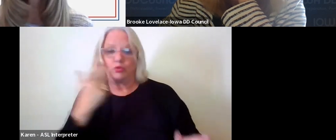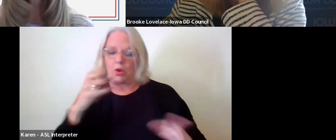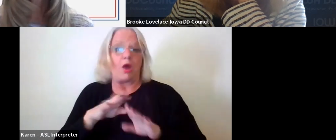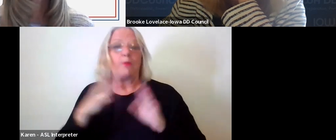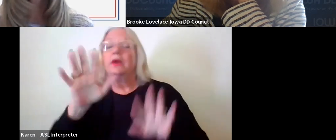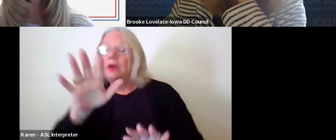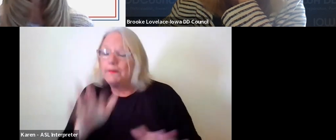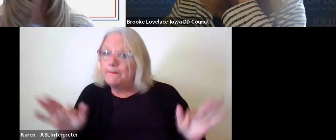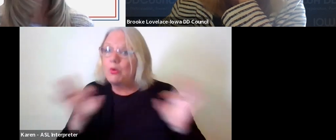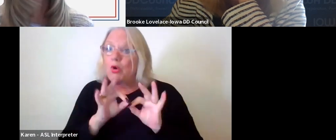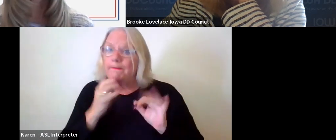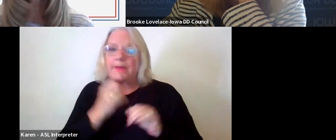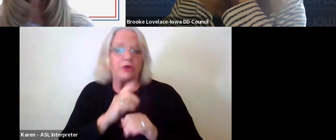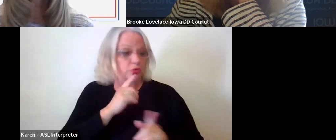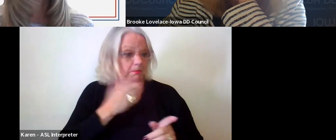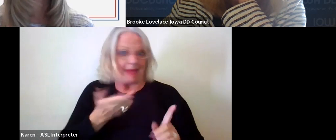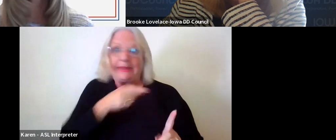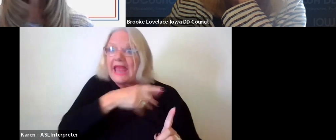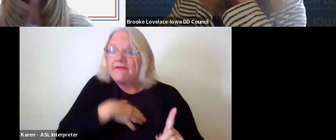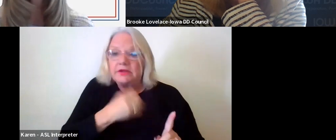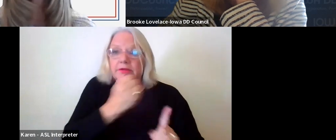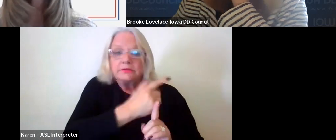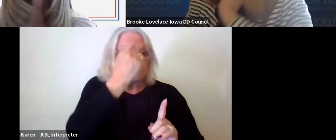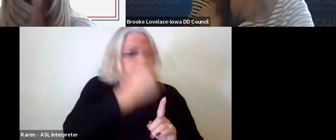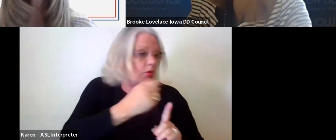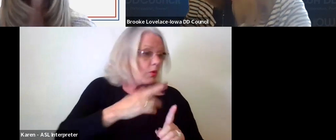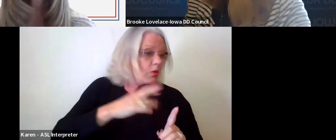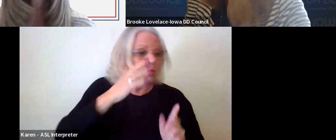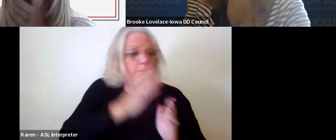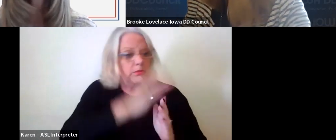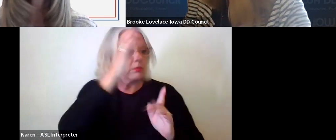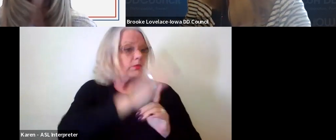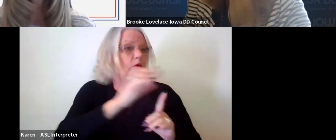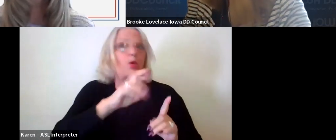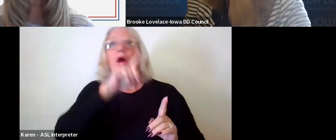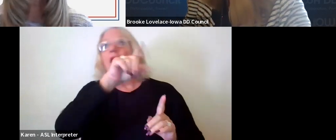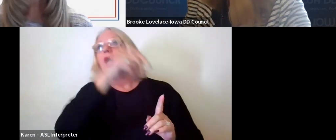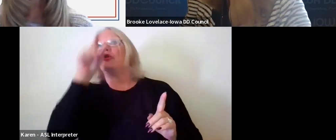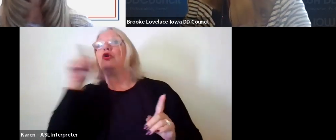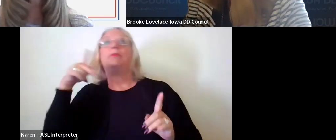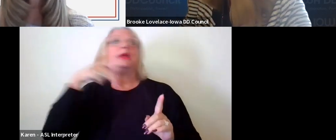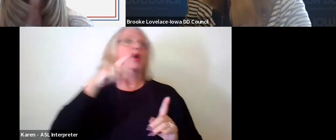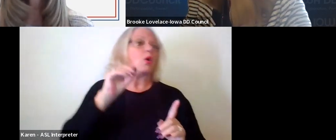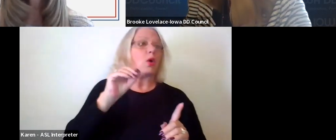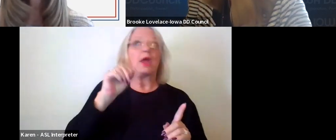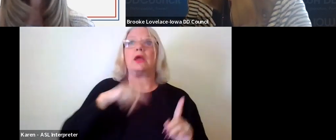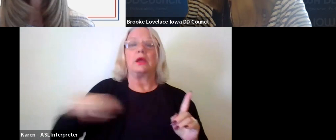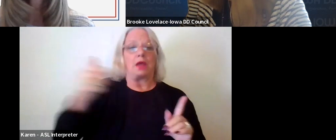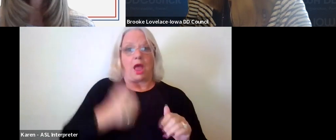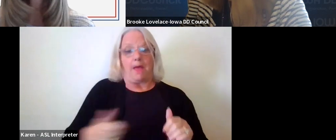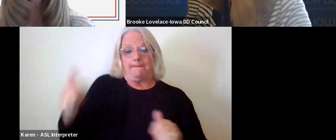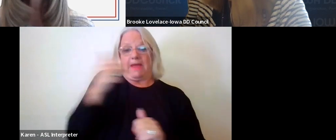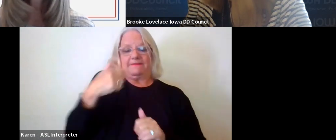make sure that there's not a sibling, a parent, a spouse, a conservator, or a power of attorney above you in that